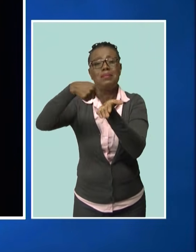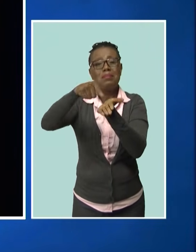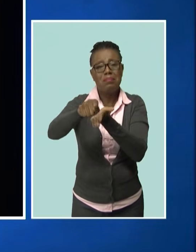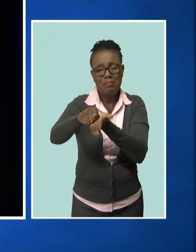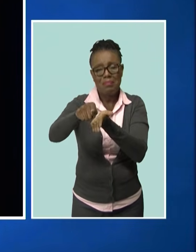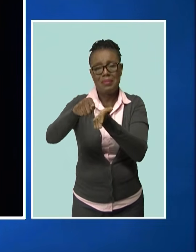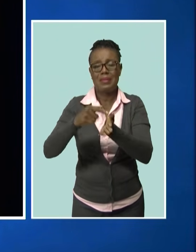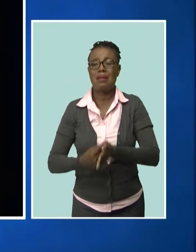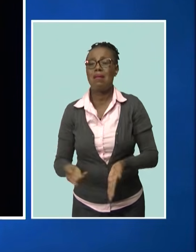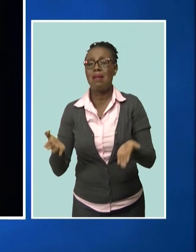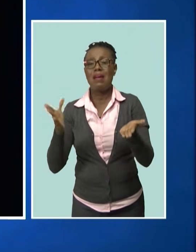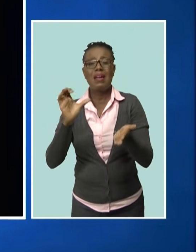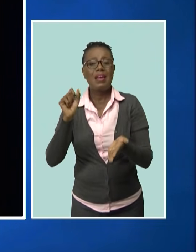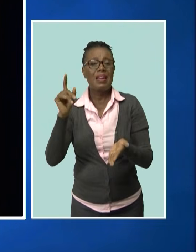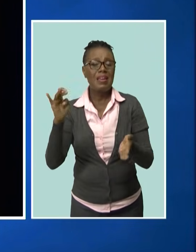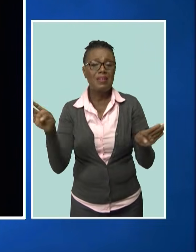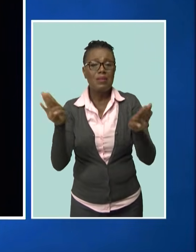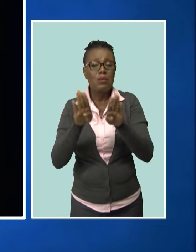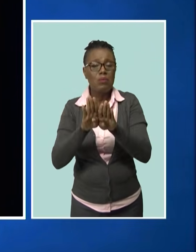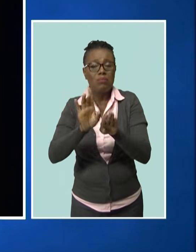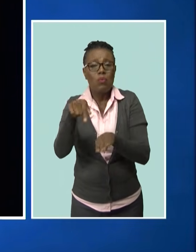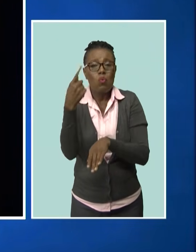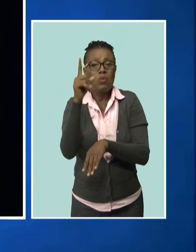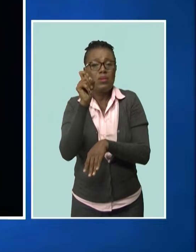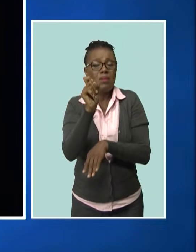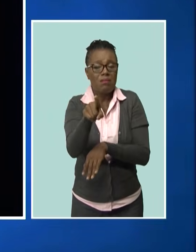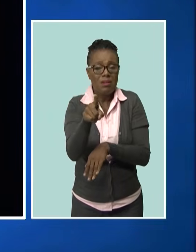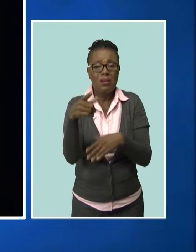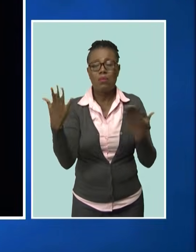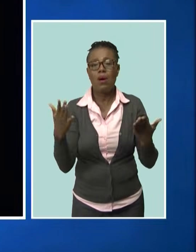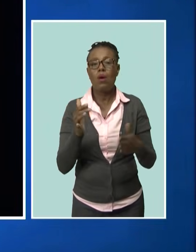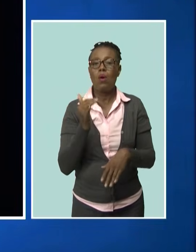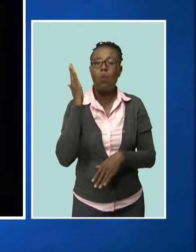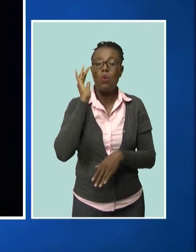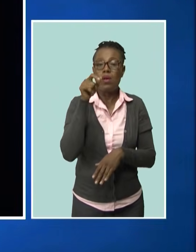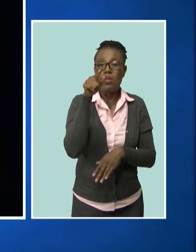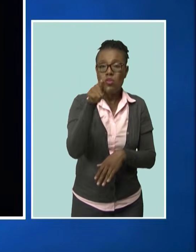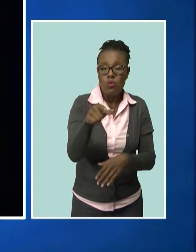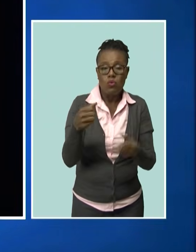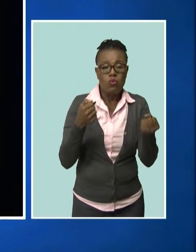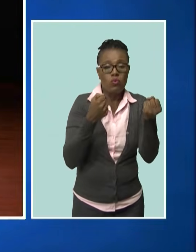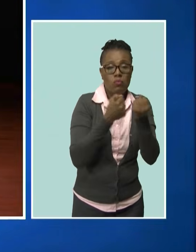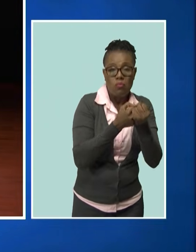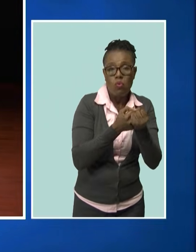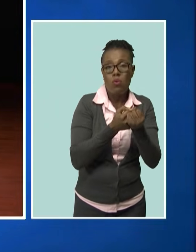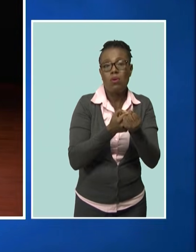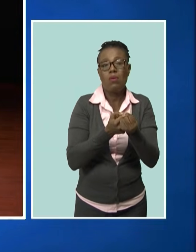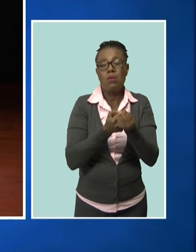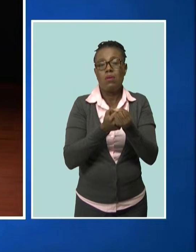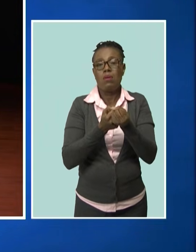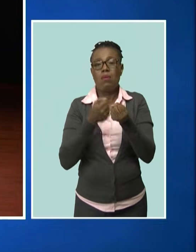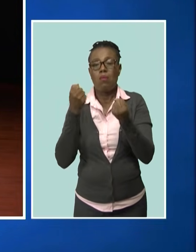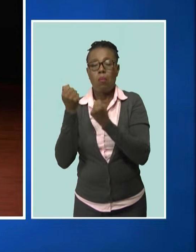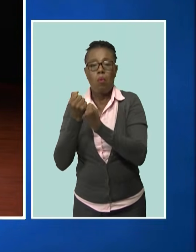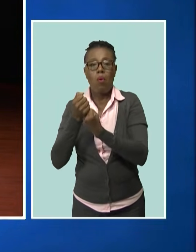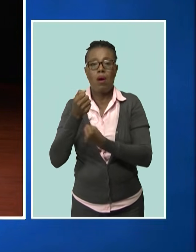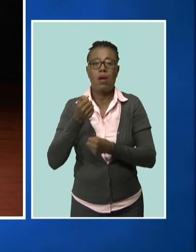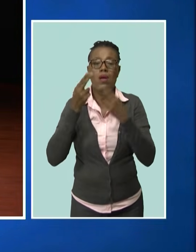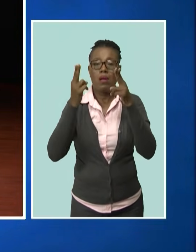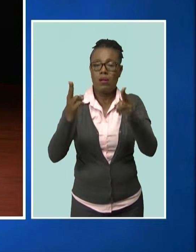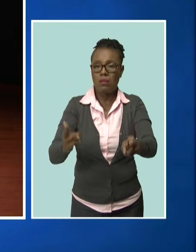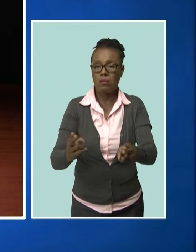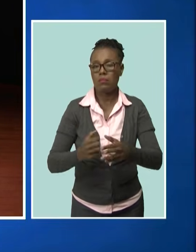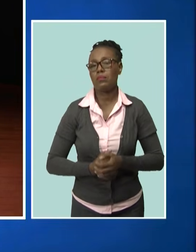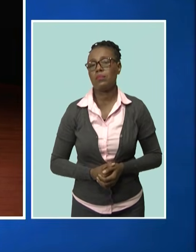closed. The only question that remains is whether you will stand on the right side of history. Janae Husbands and Tamara Boy